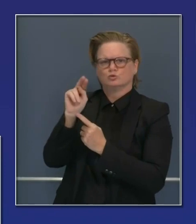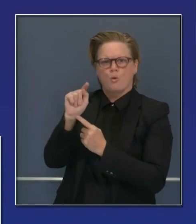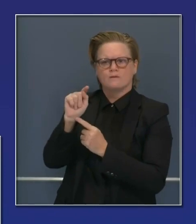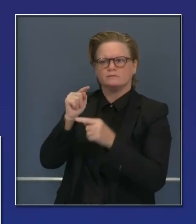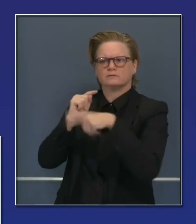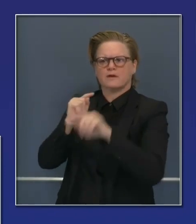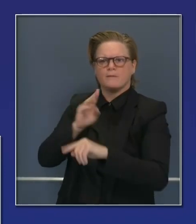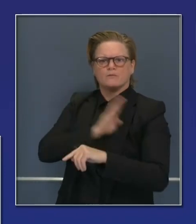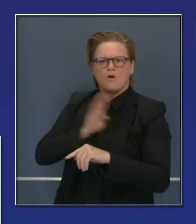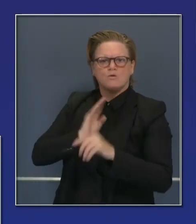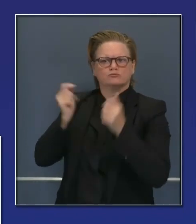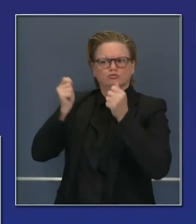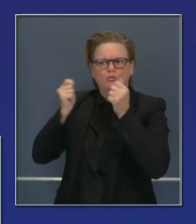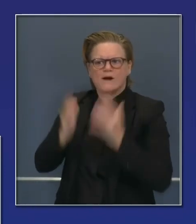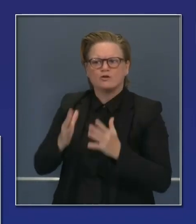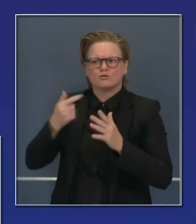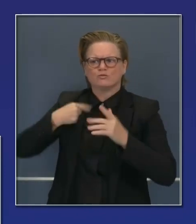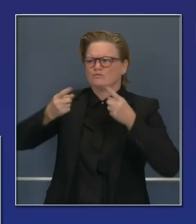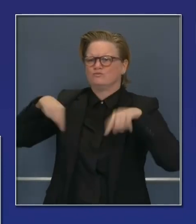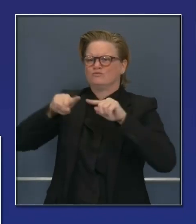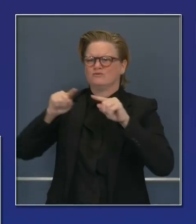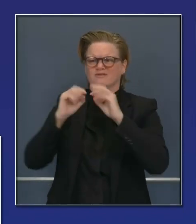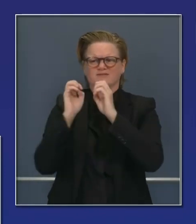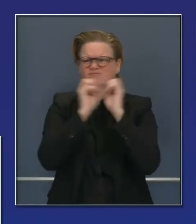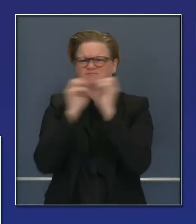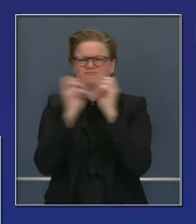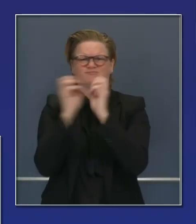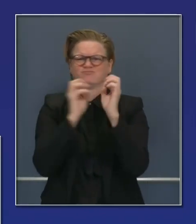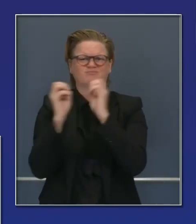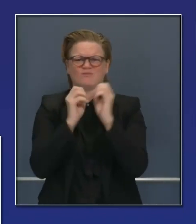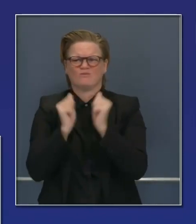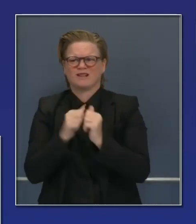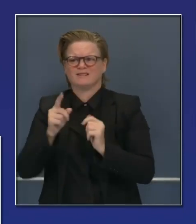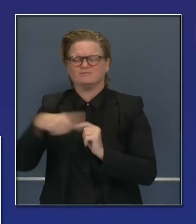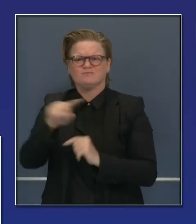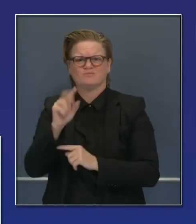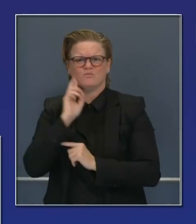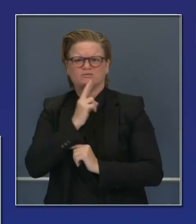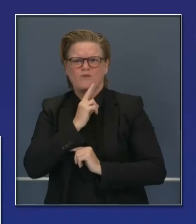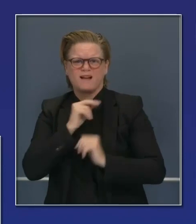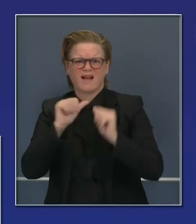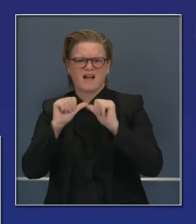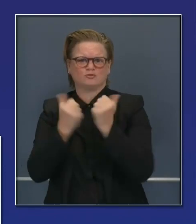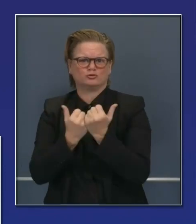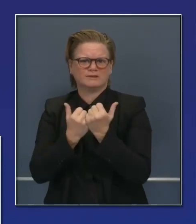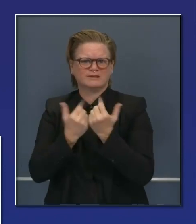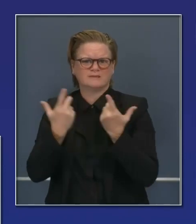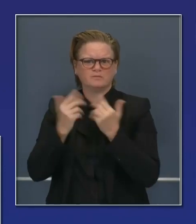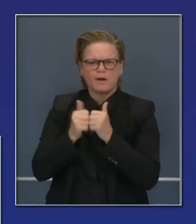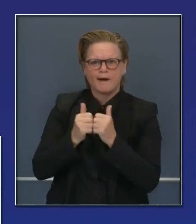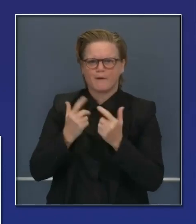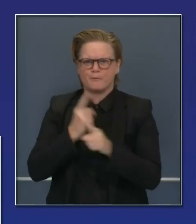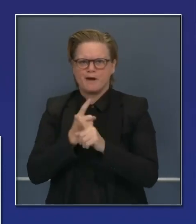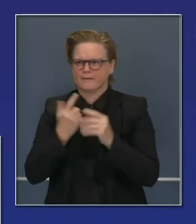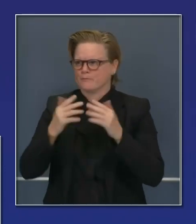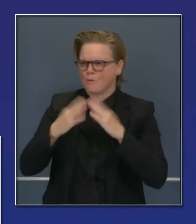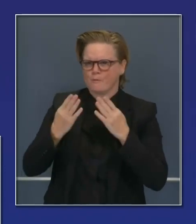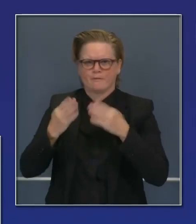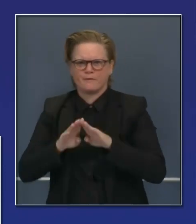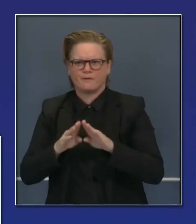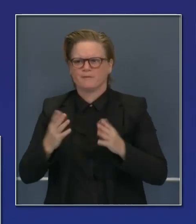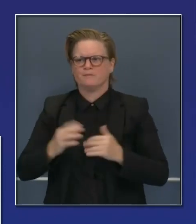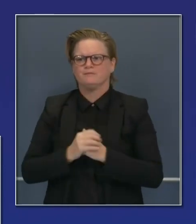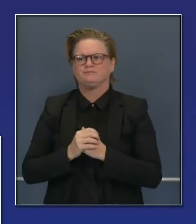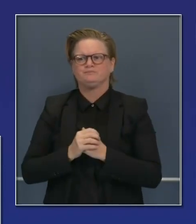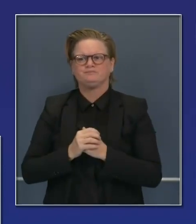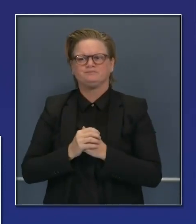is. And I just want to thank them for their insight and for their recognition of this current